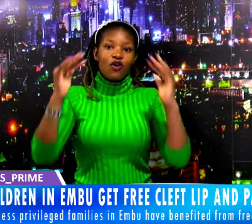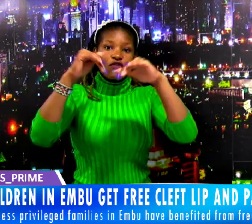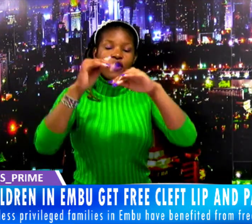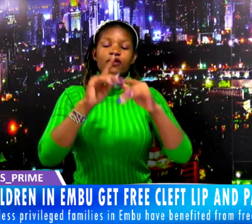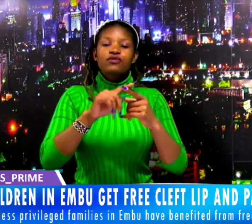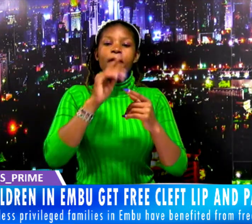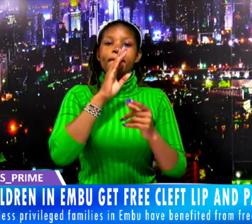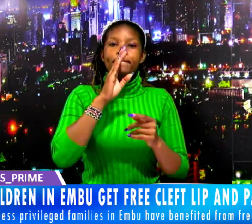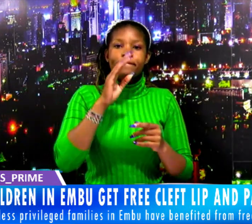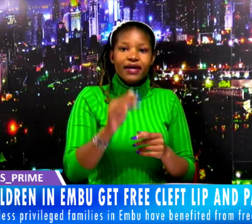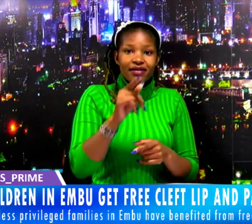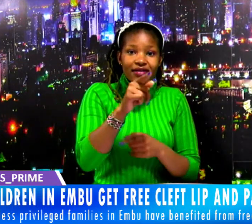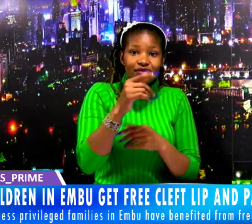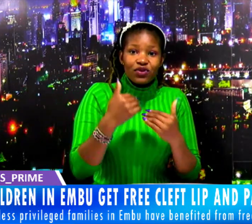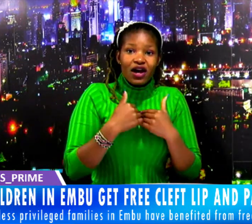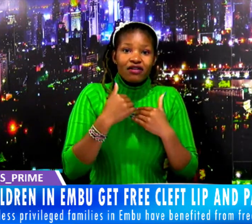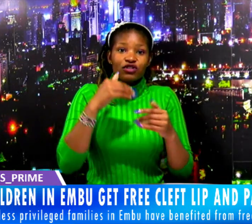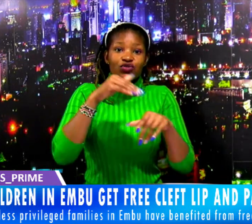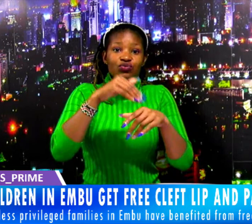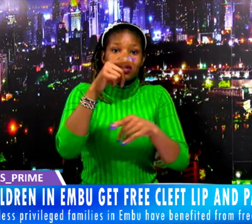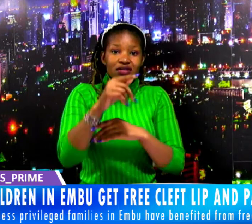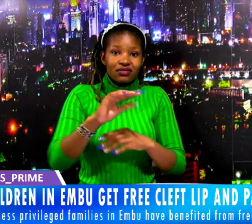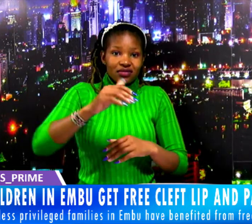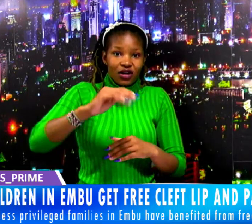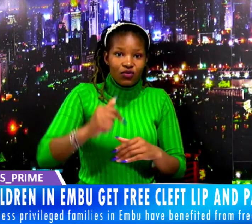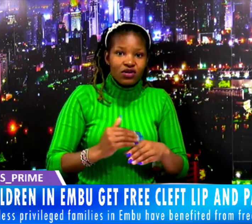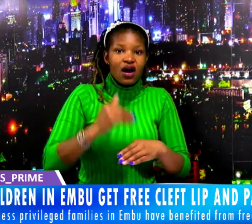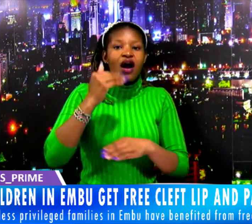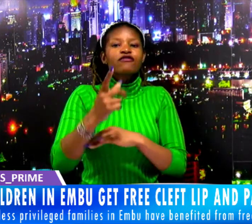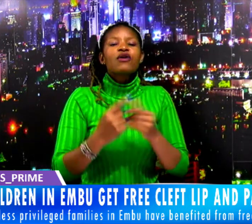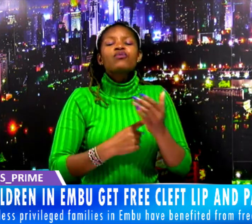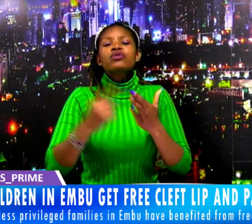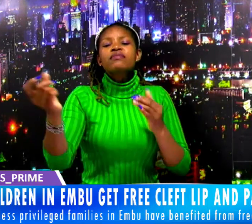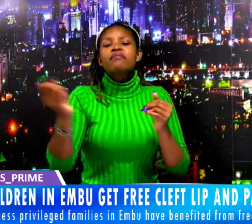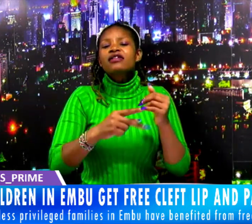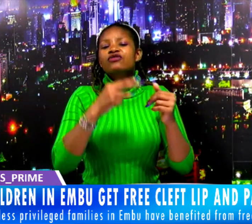responsibility (CSR)